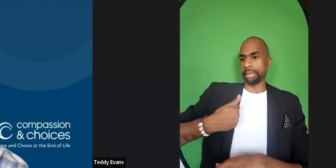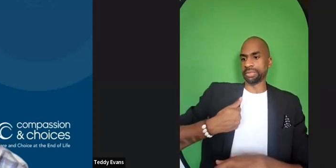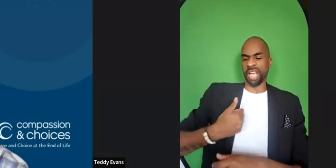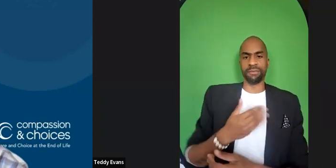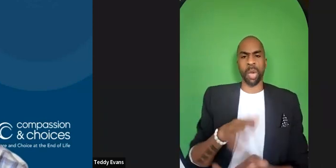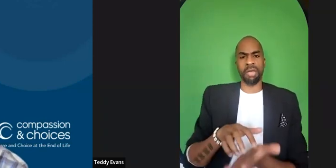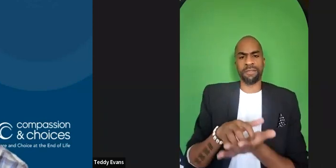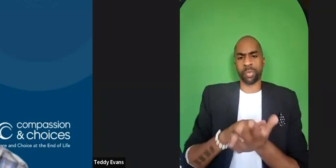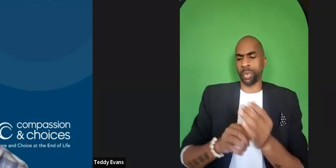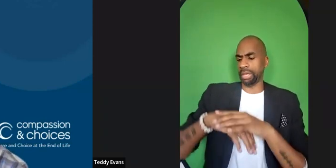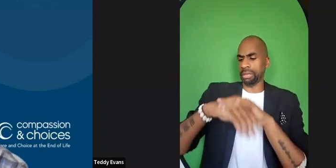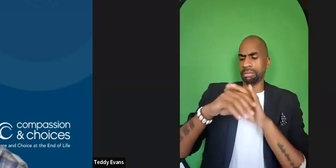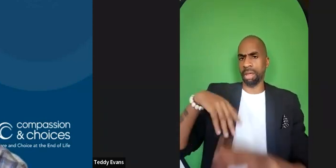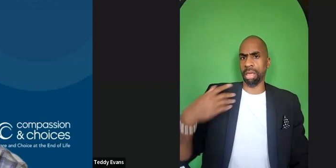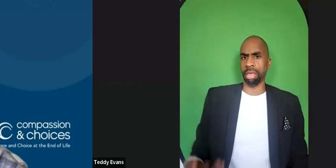just try to